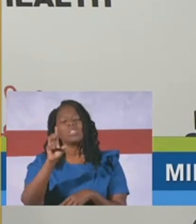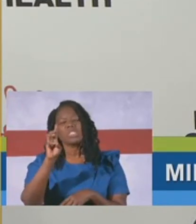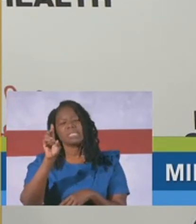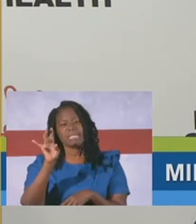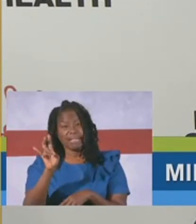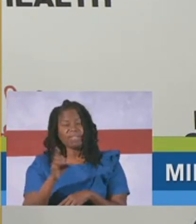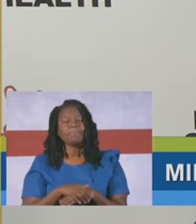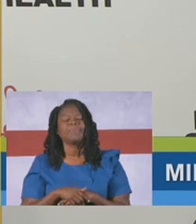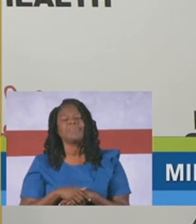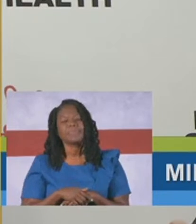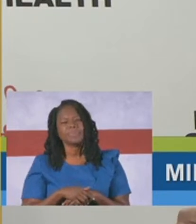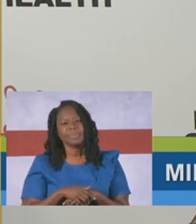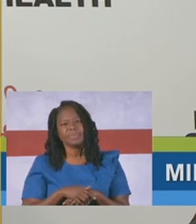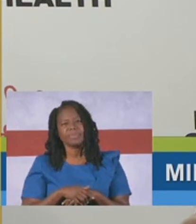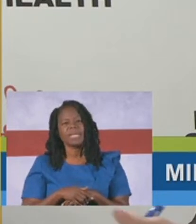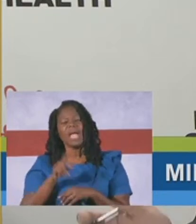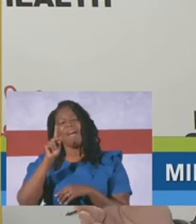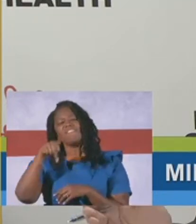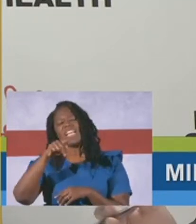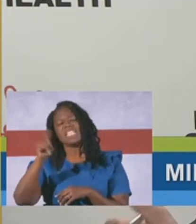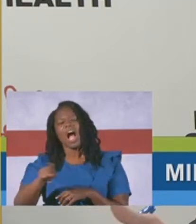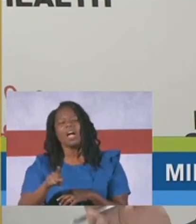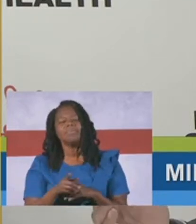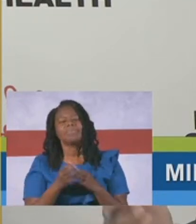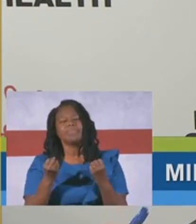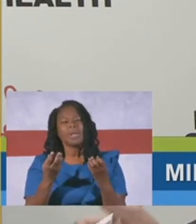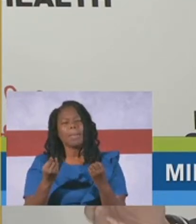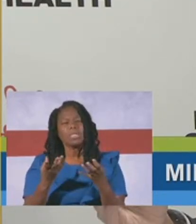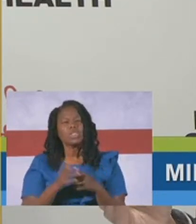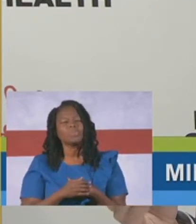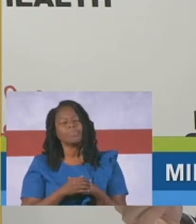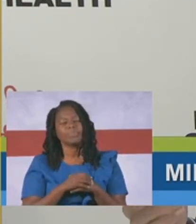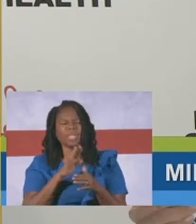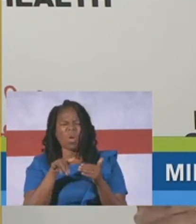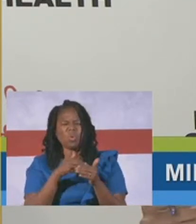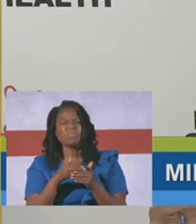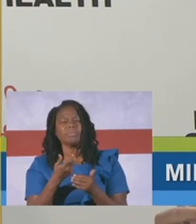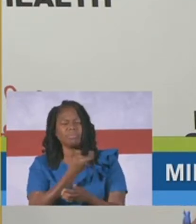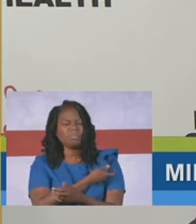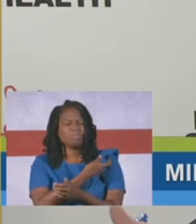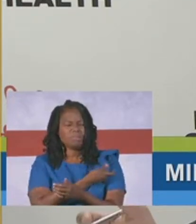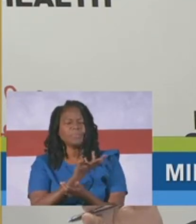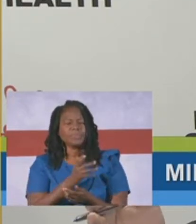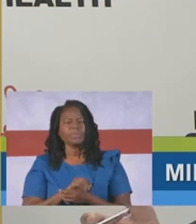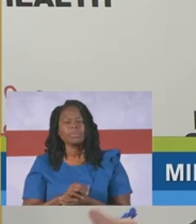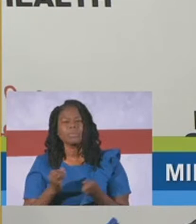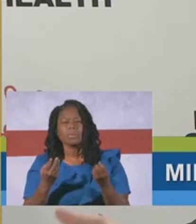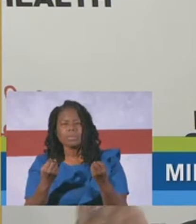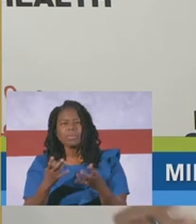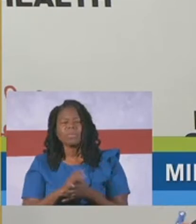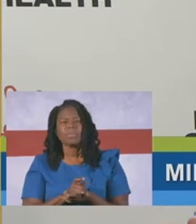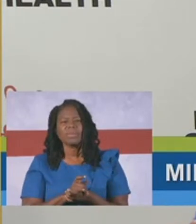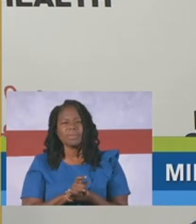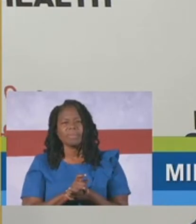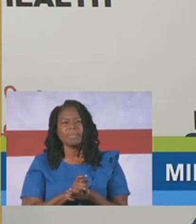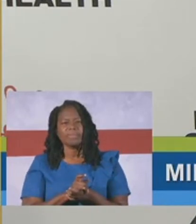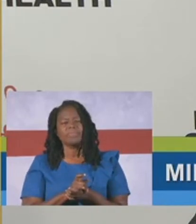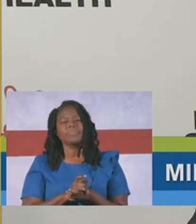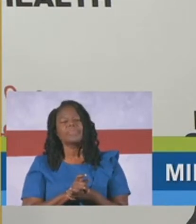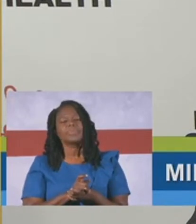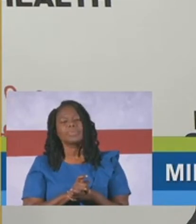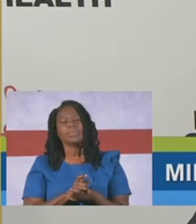241,167. Pfizer, again, across the board, first dose, second dose, additional primary dose, and then